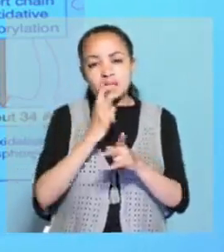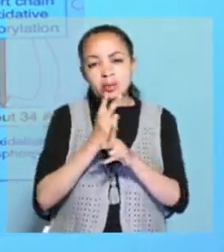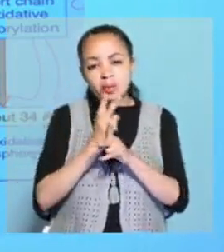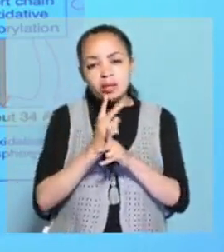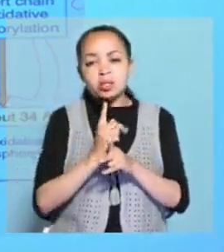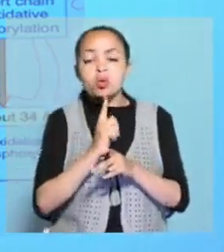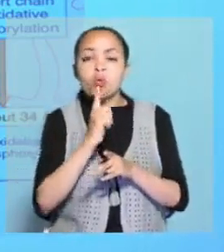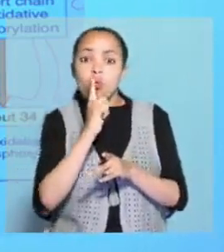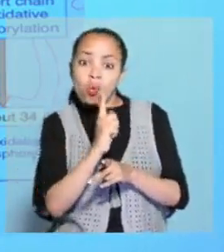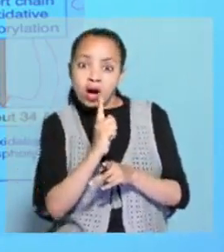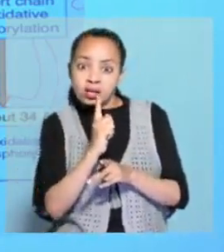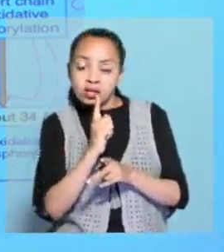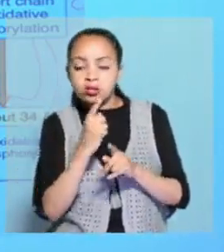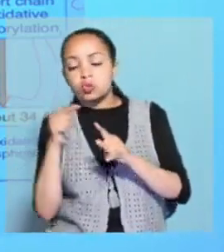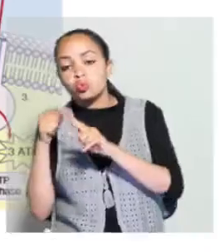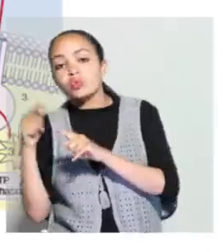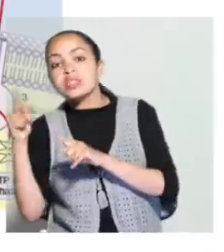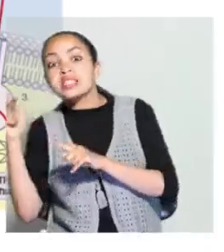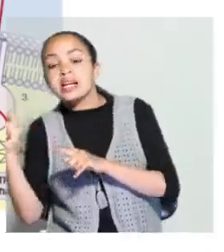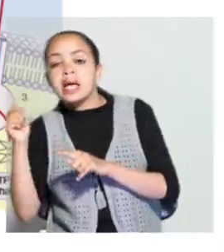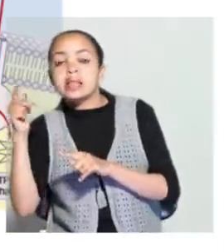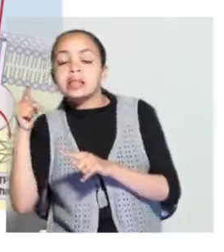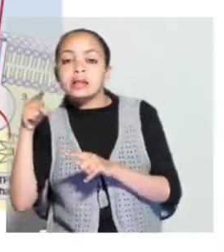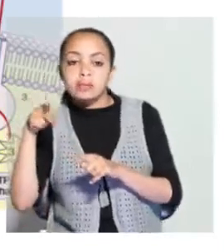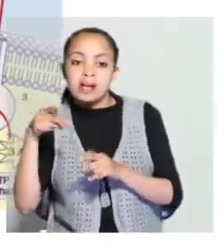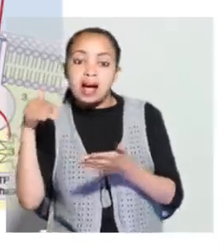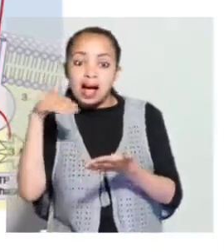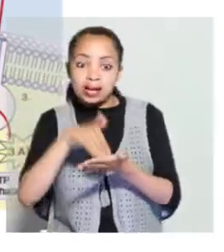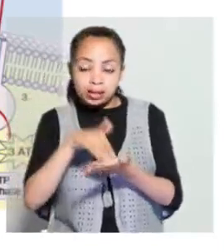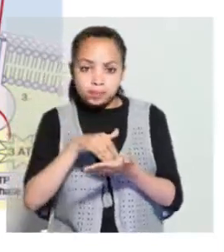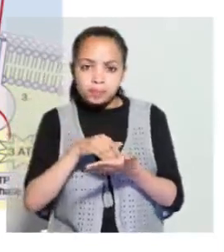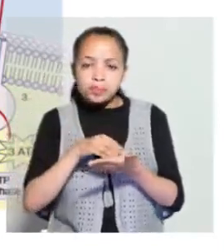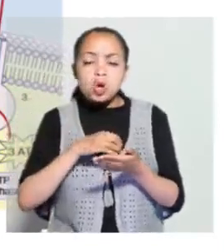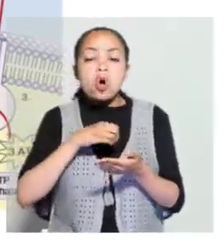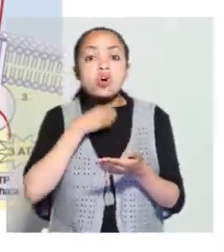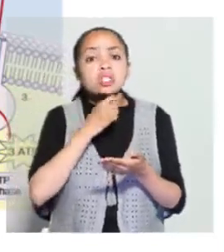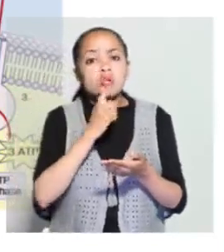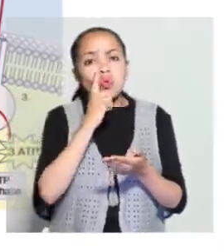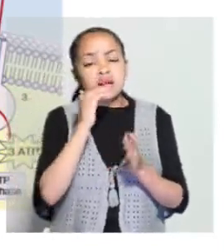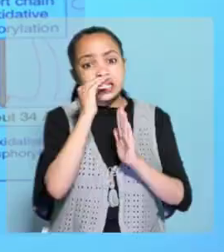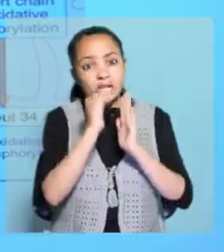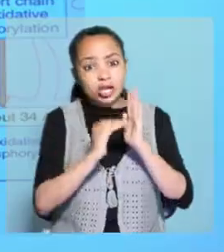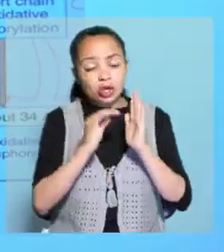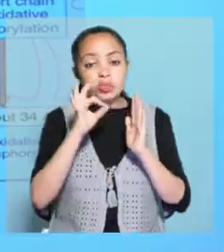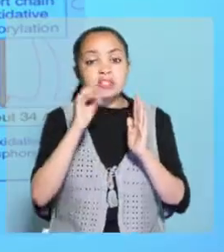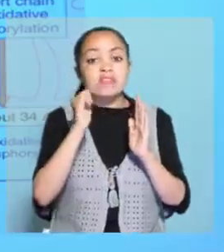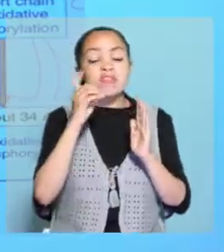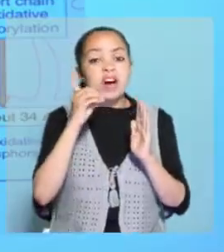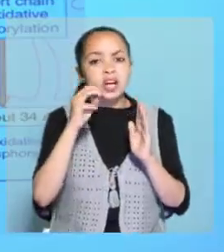1, 3 ATP molecule in ATP synthesis. Again, oxidation of one reduced FAD